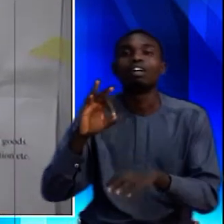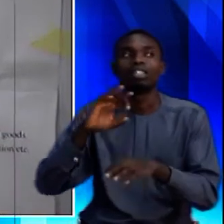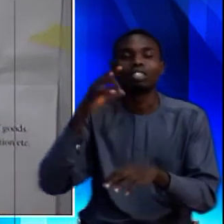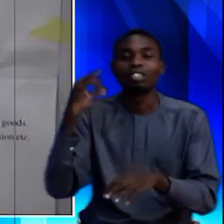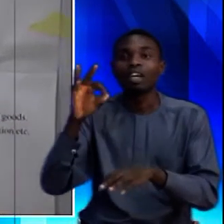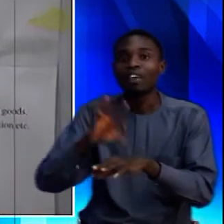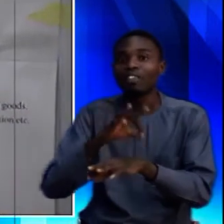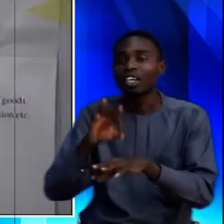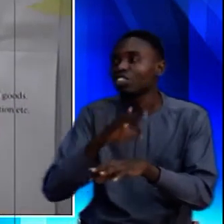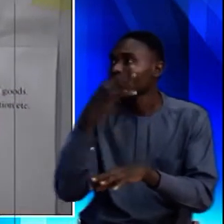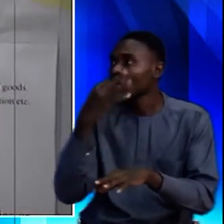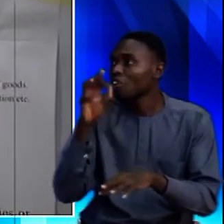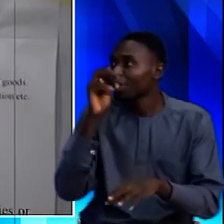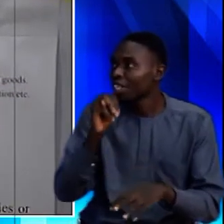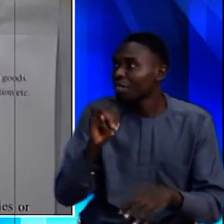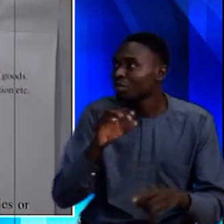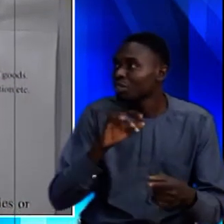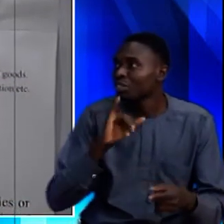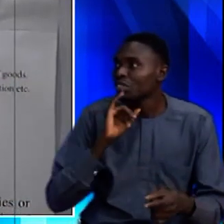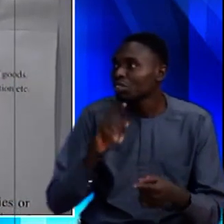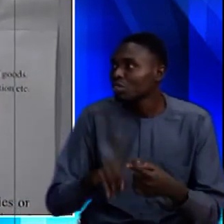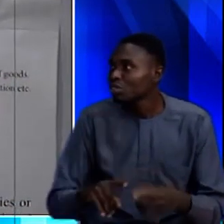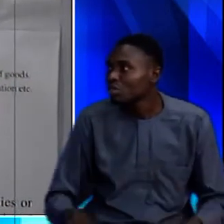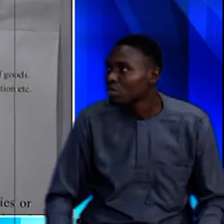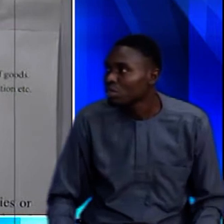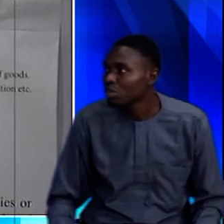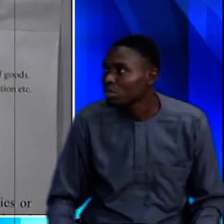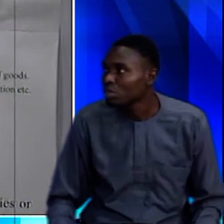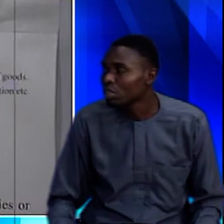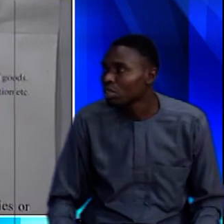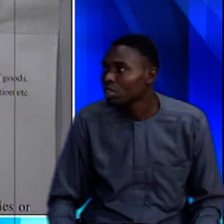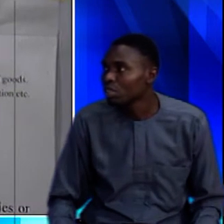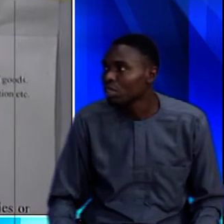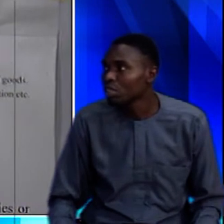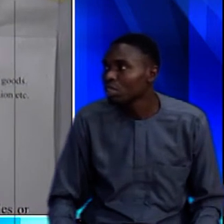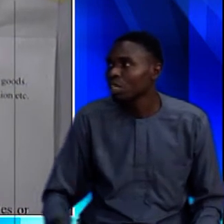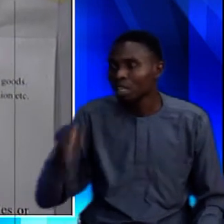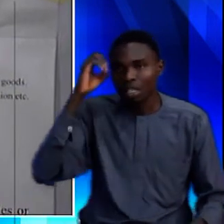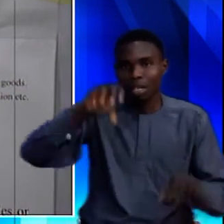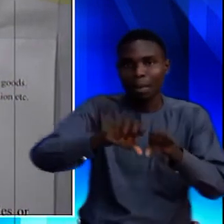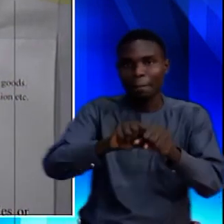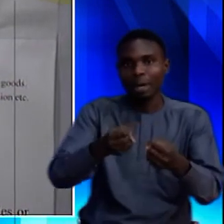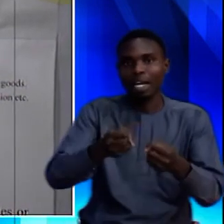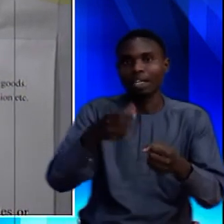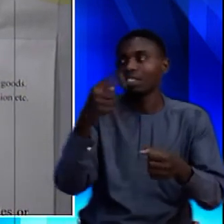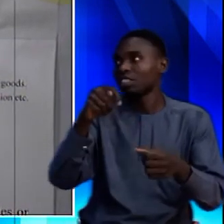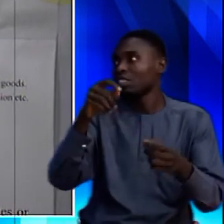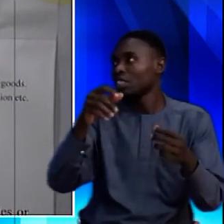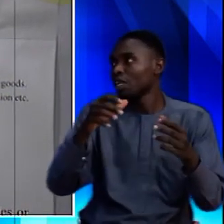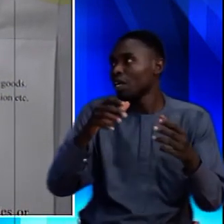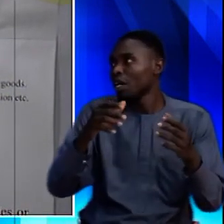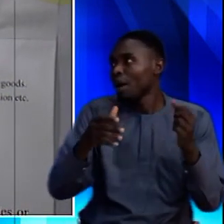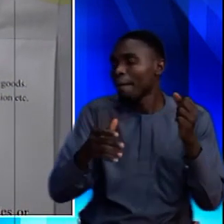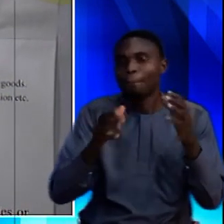have about 5 or 4 main functions. One, he breaks the bulk from the